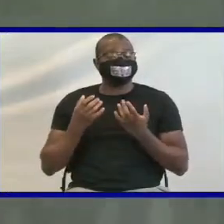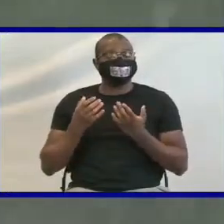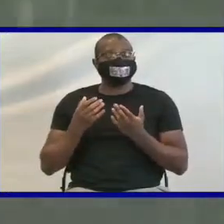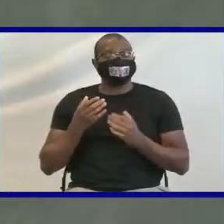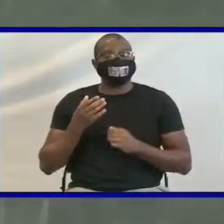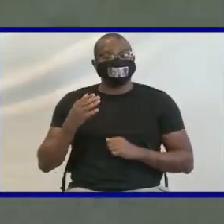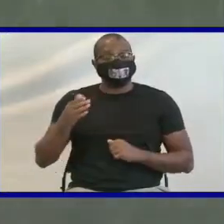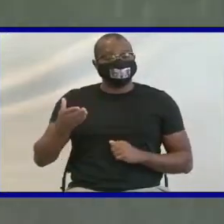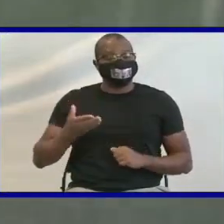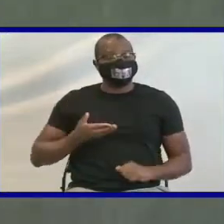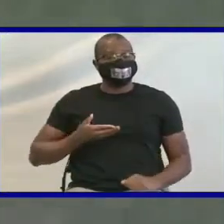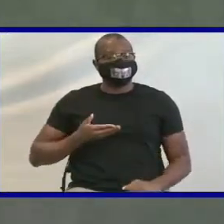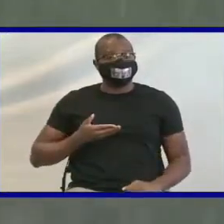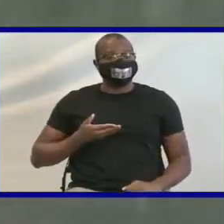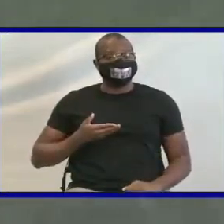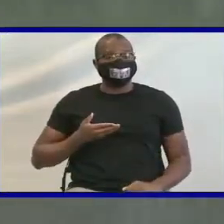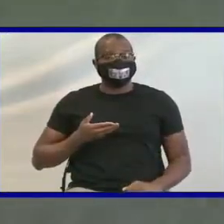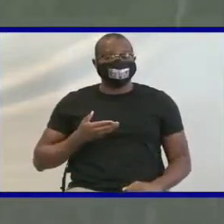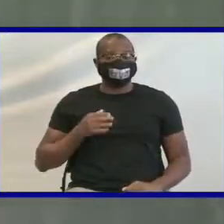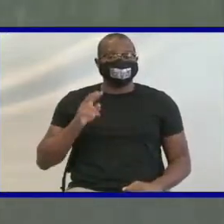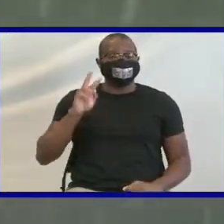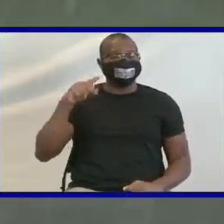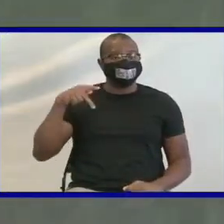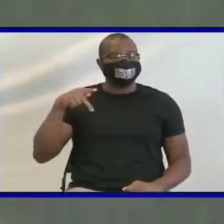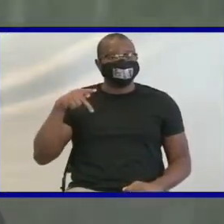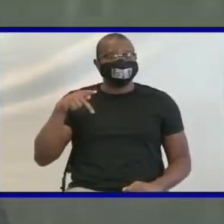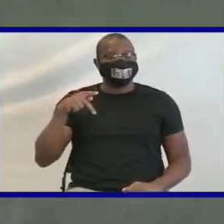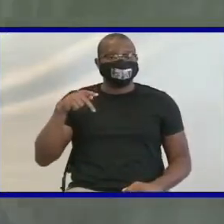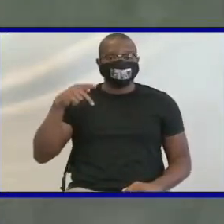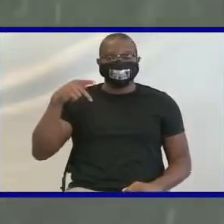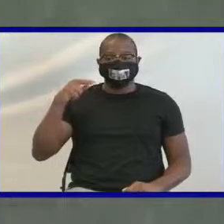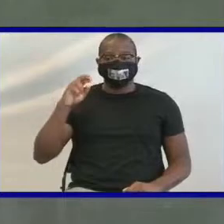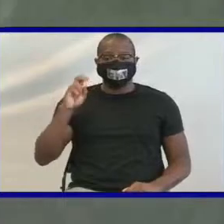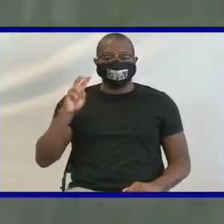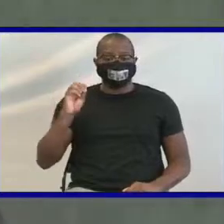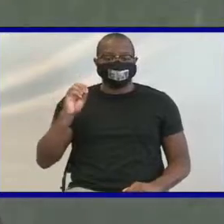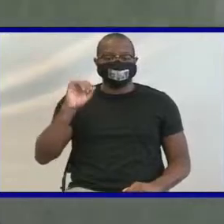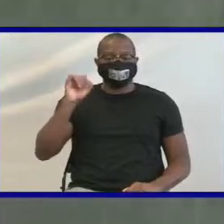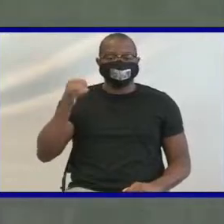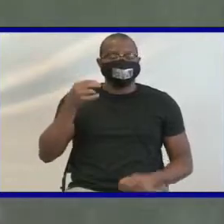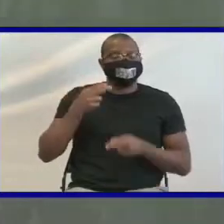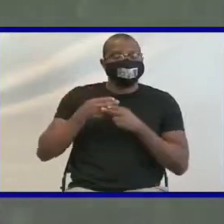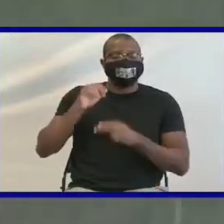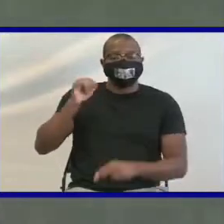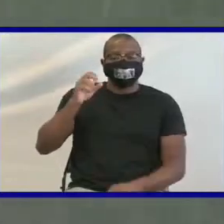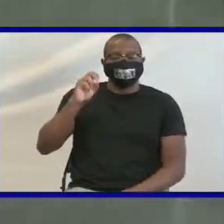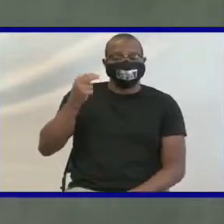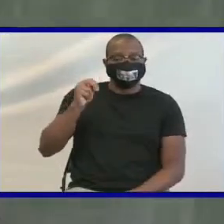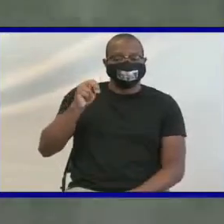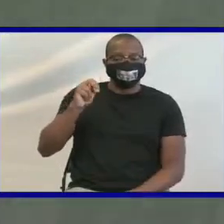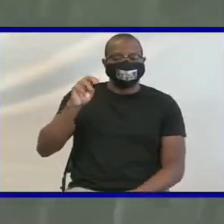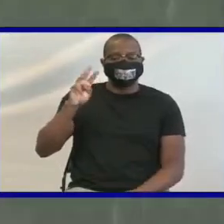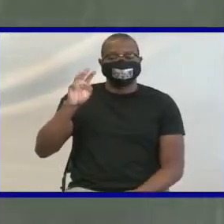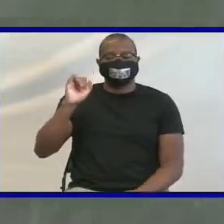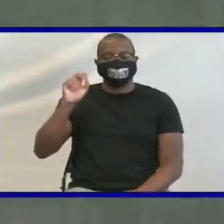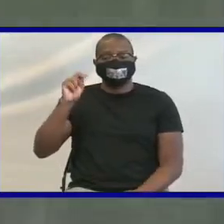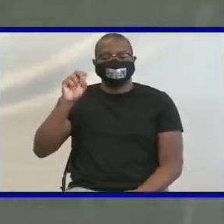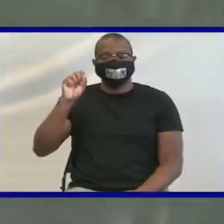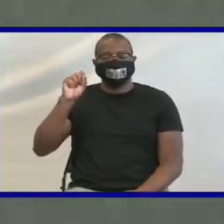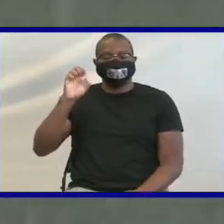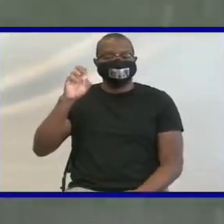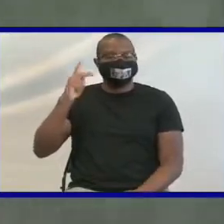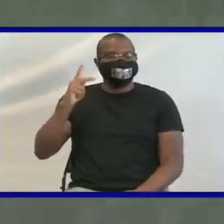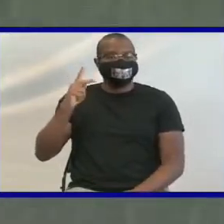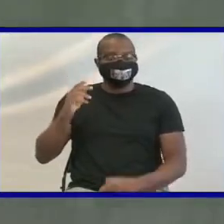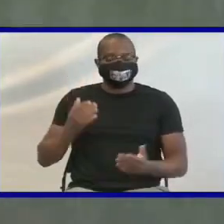invite Executive Vice President and Provost Dr. John Winsick to come forward as we proceed with